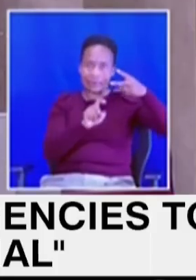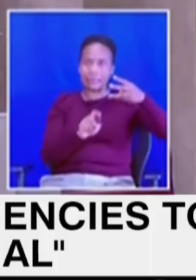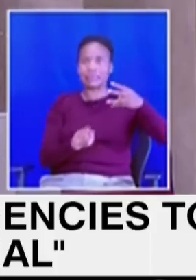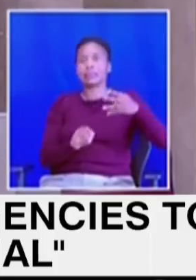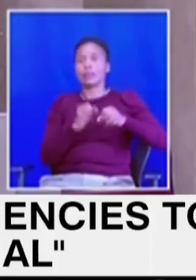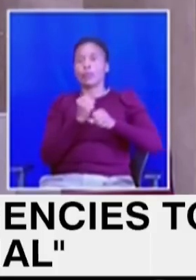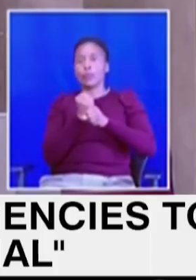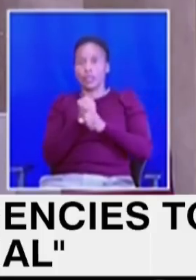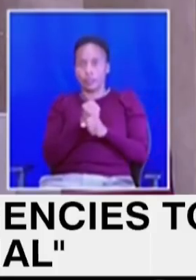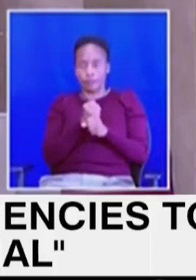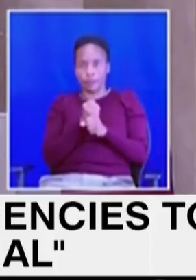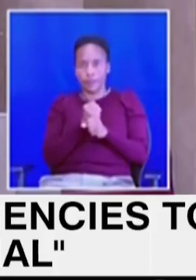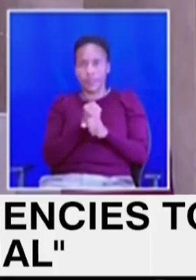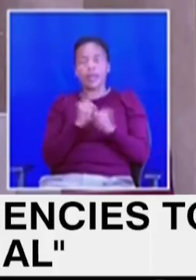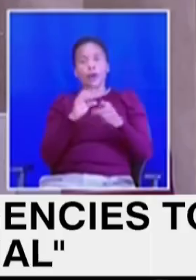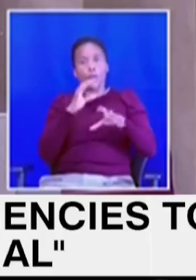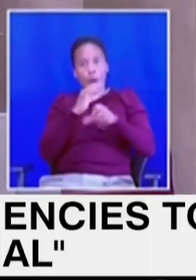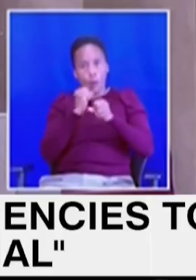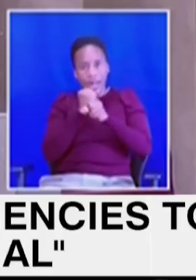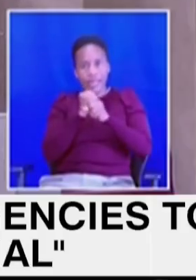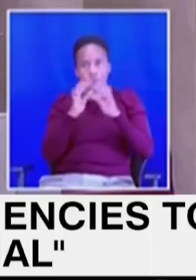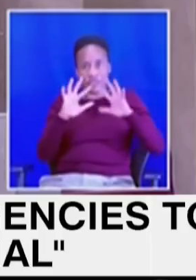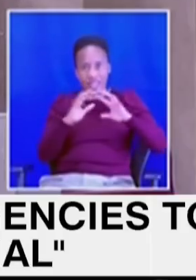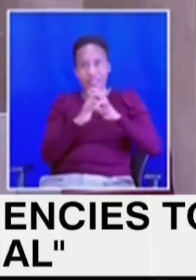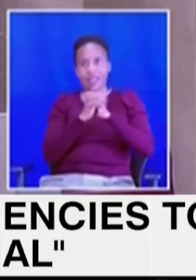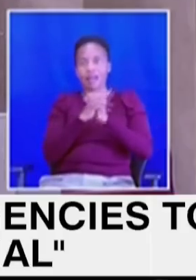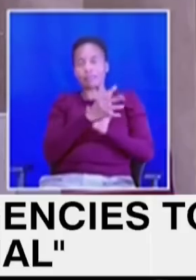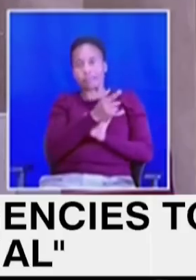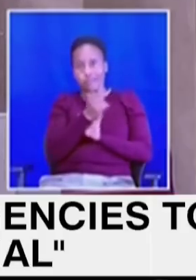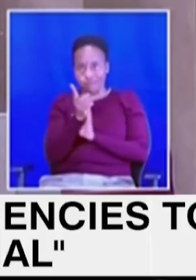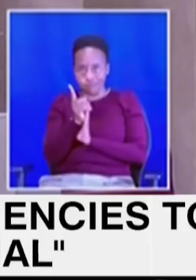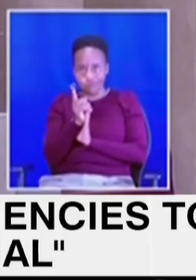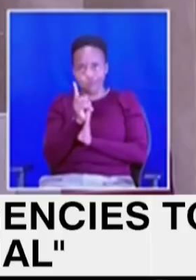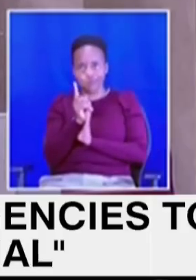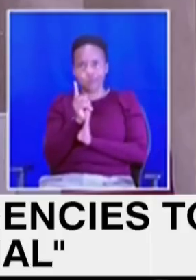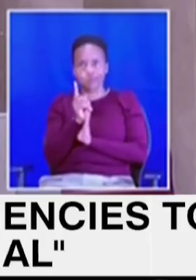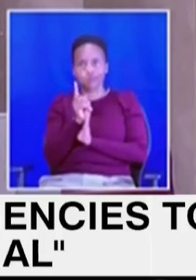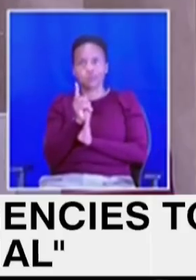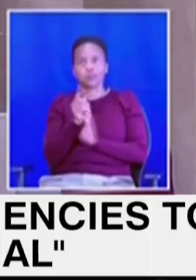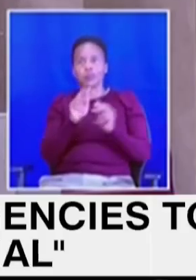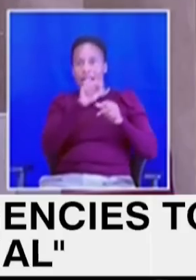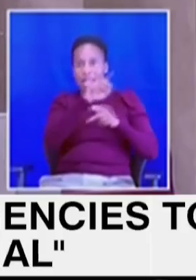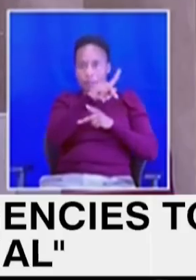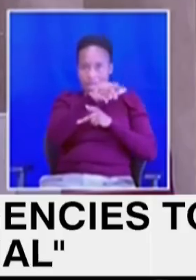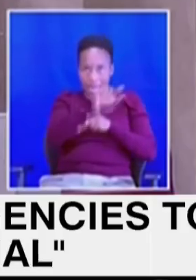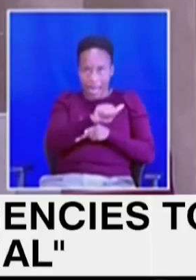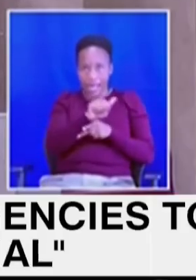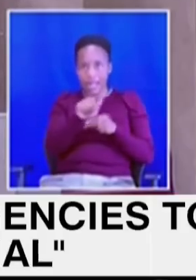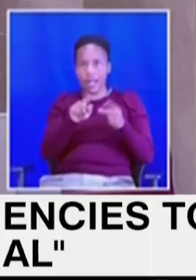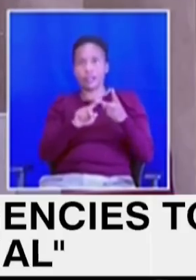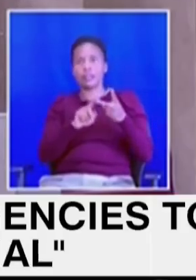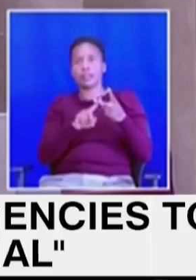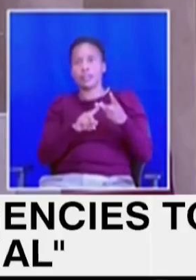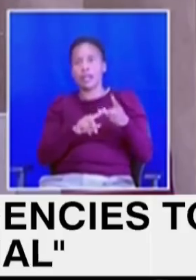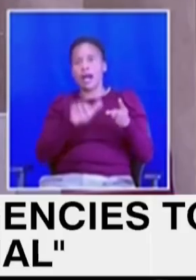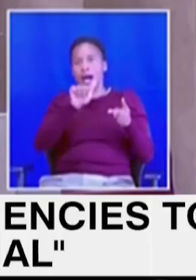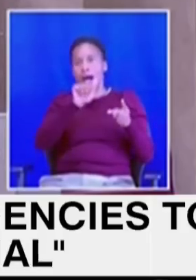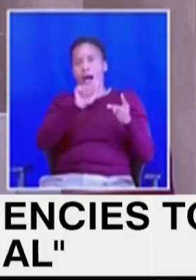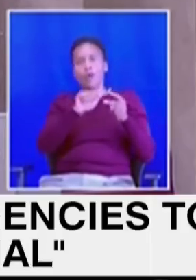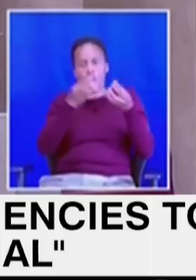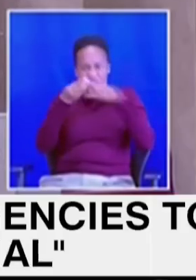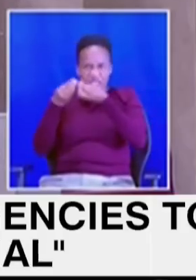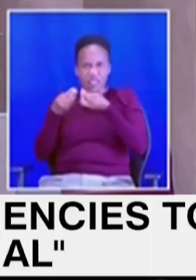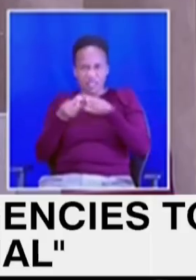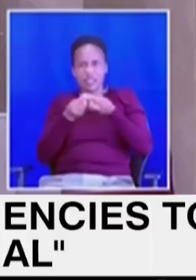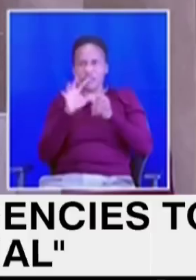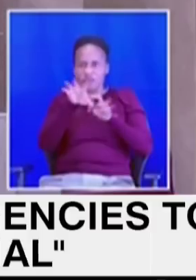initiative. So there is collaboration between the NPA, the Asset Forfeiture Unit,